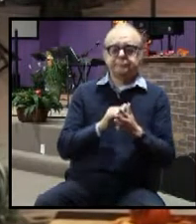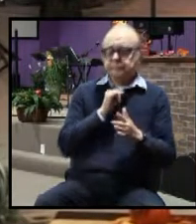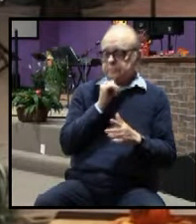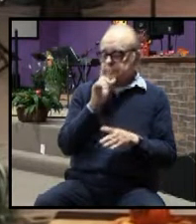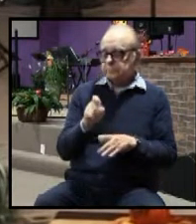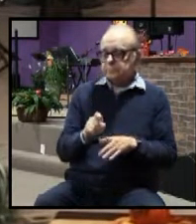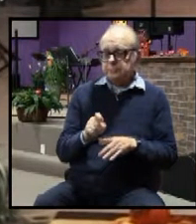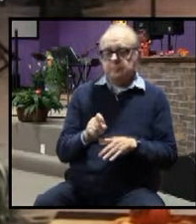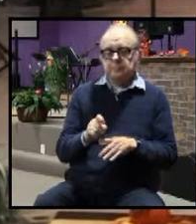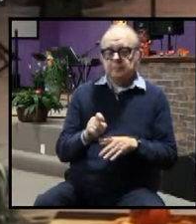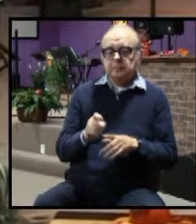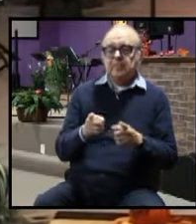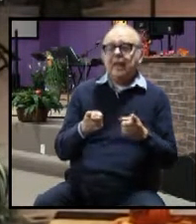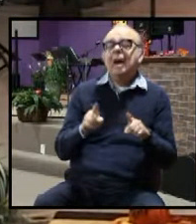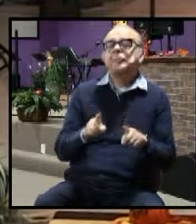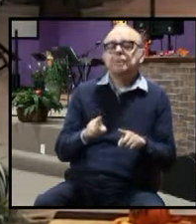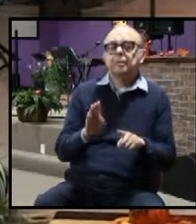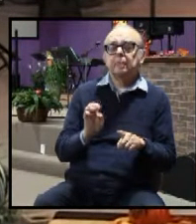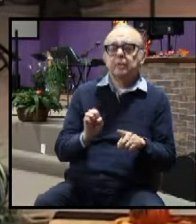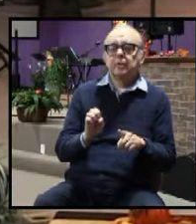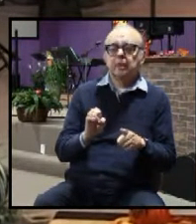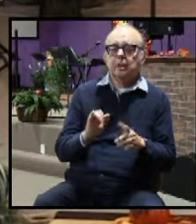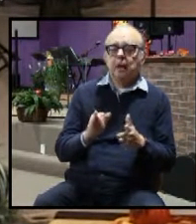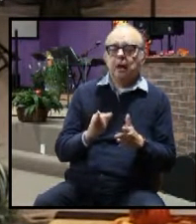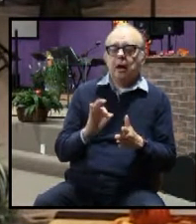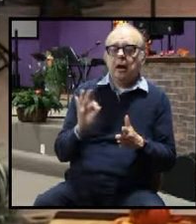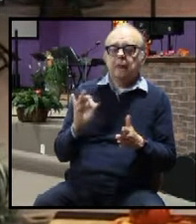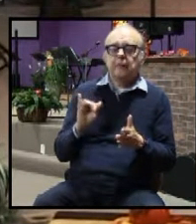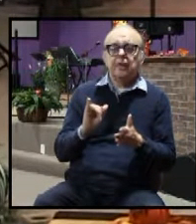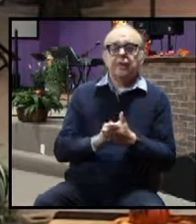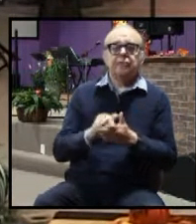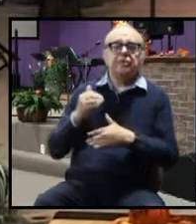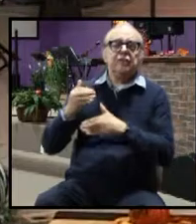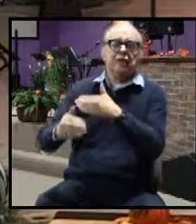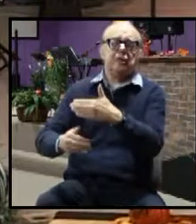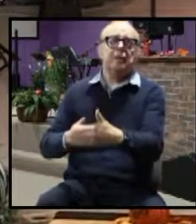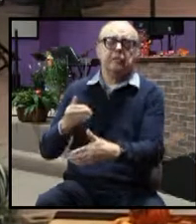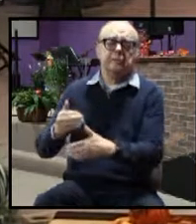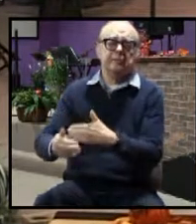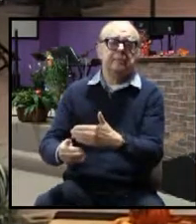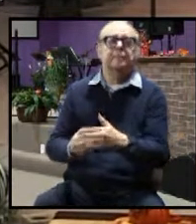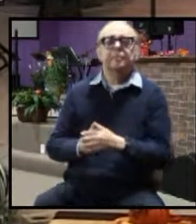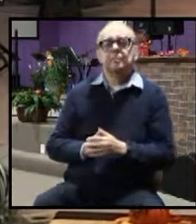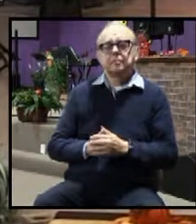This is not a question that just happens to be of this generation.